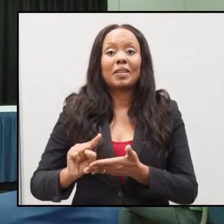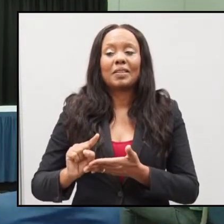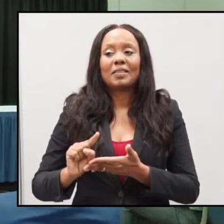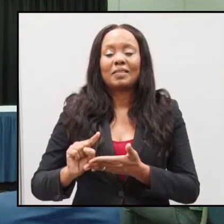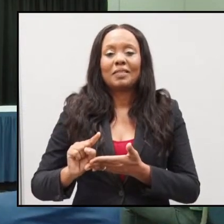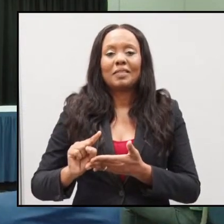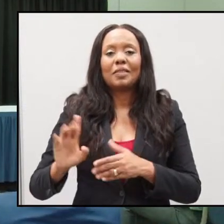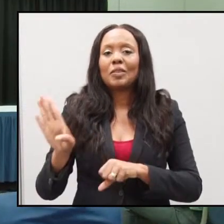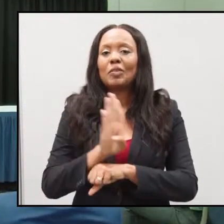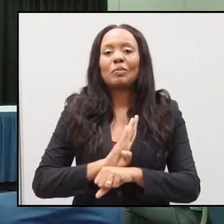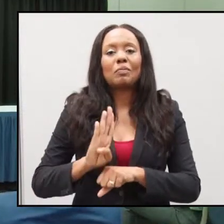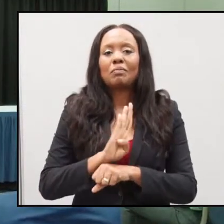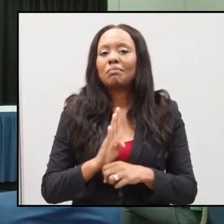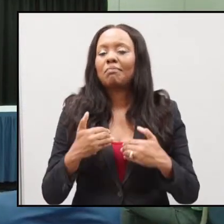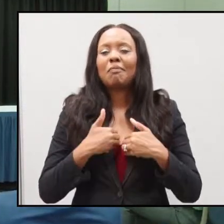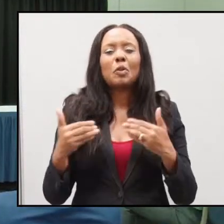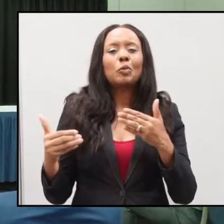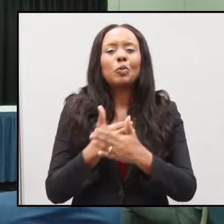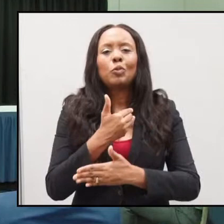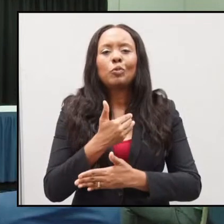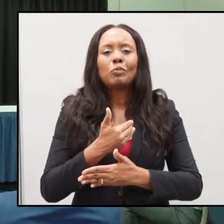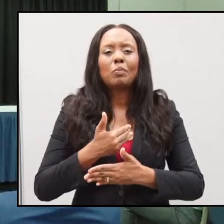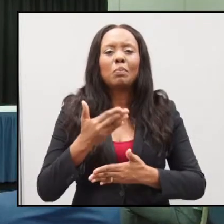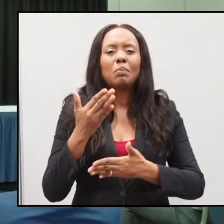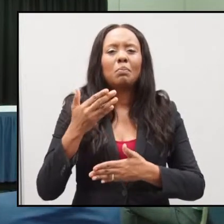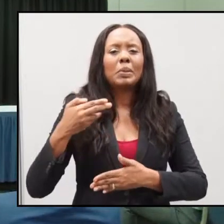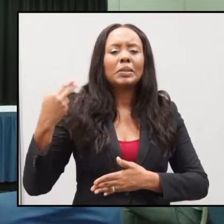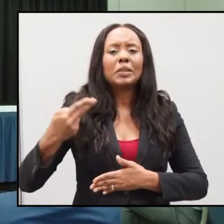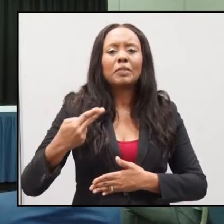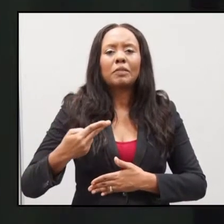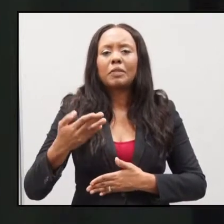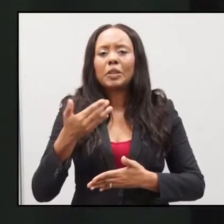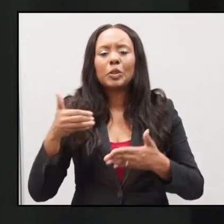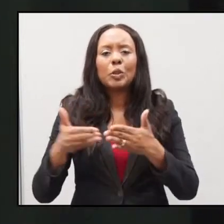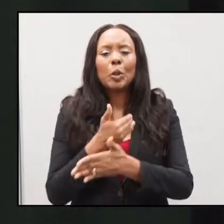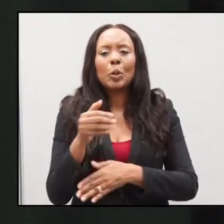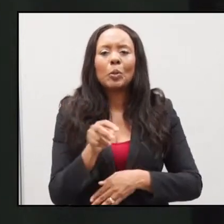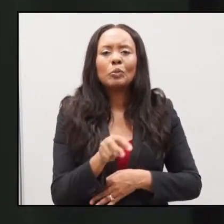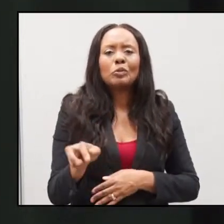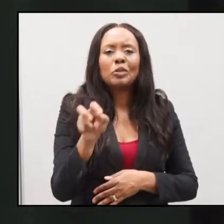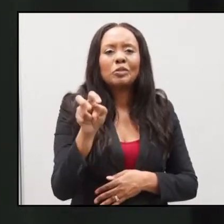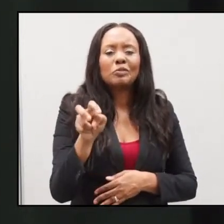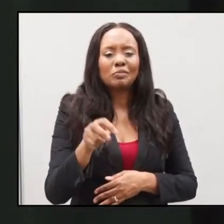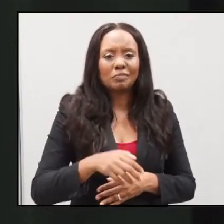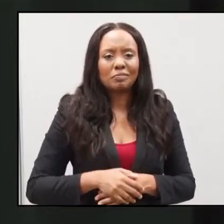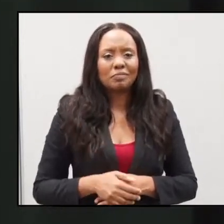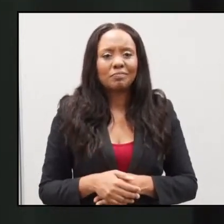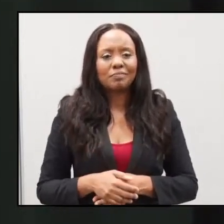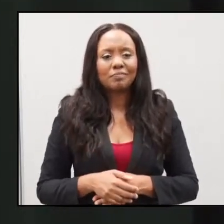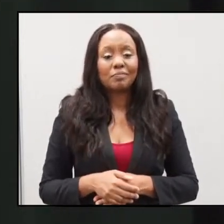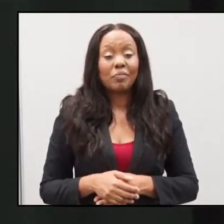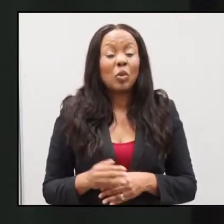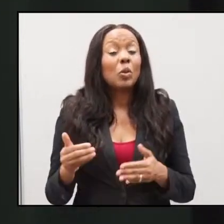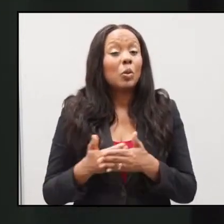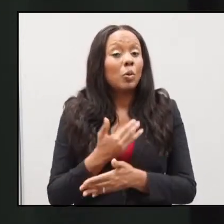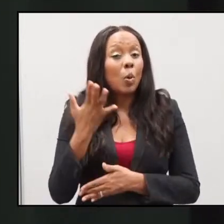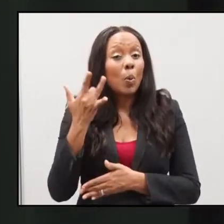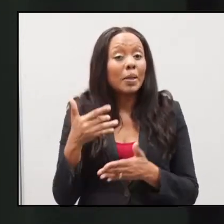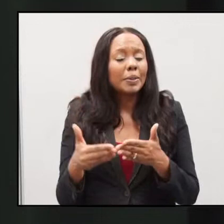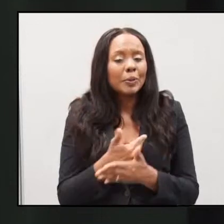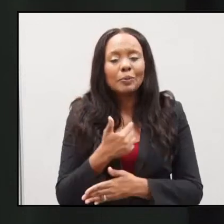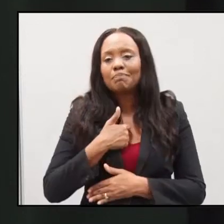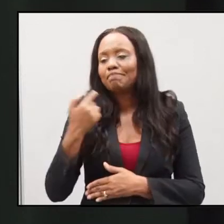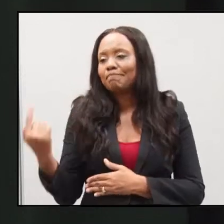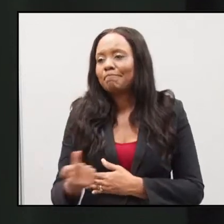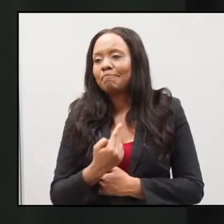new part of the journey. And I say new part of the journey because you will always hear me talk about the fact that we